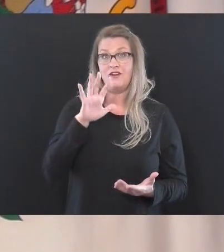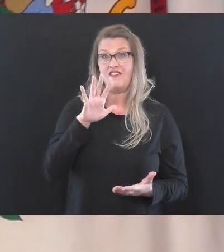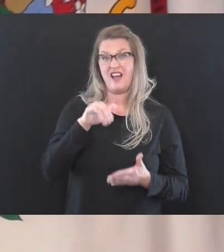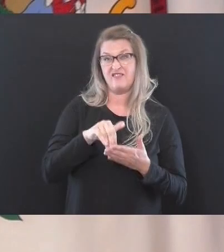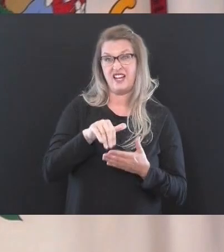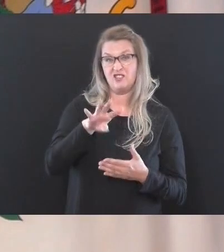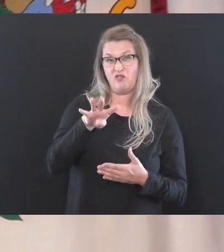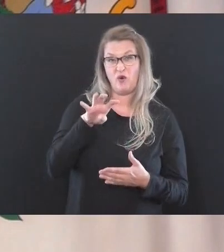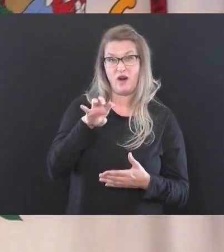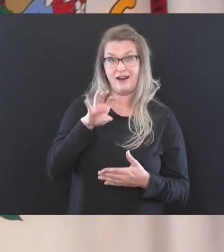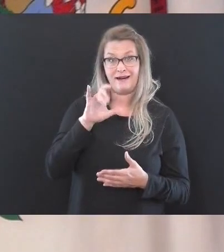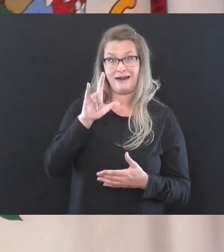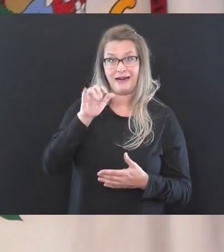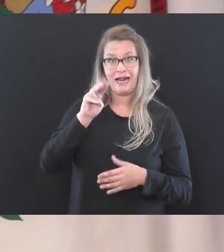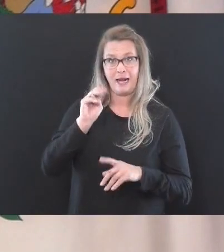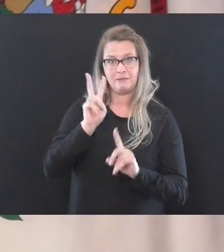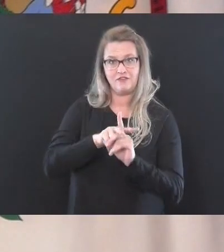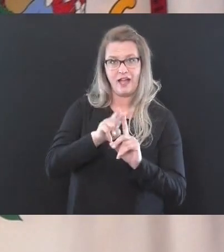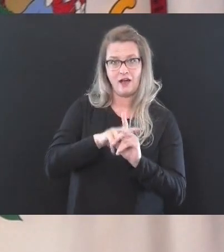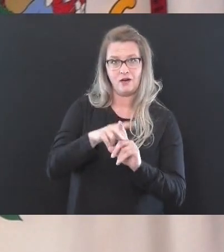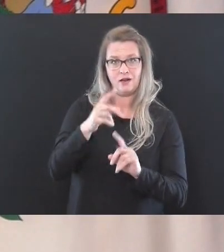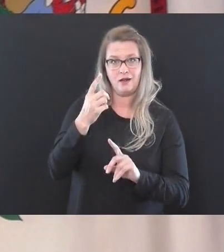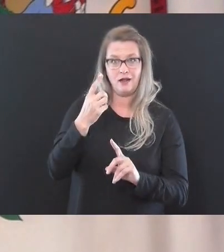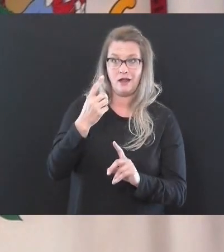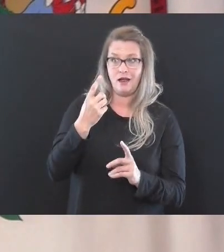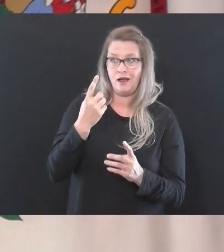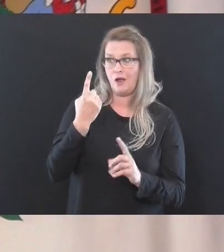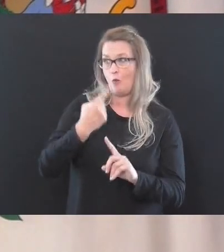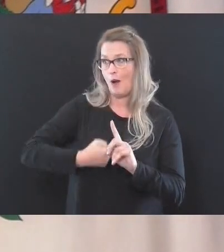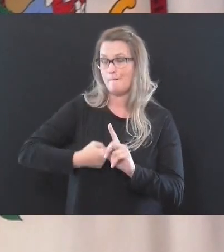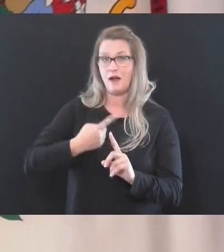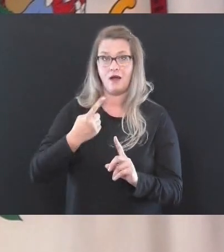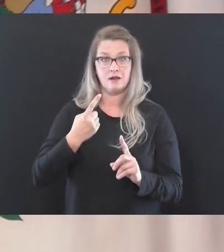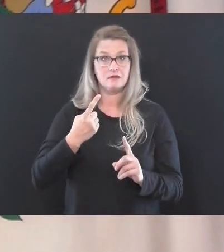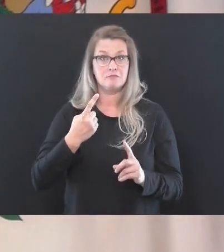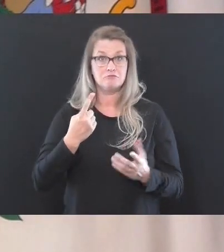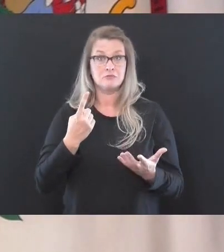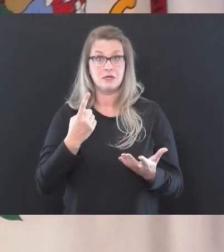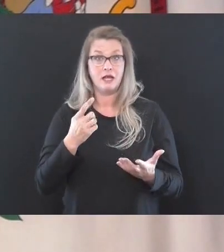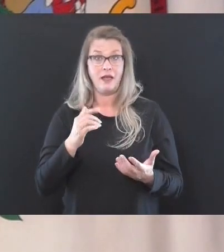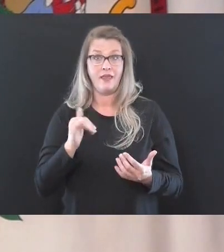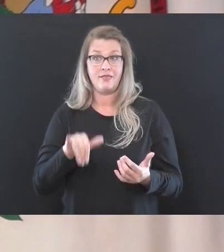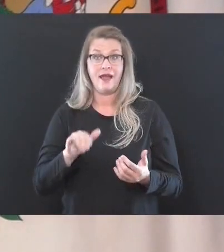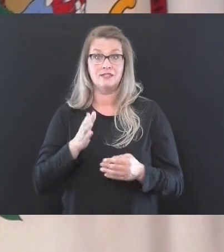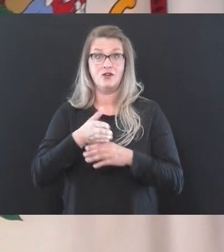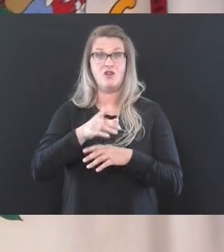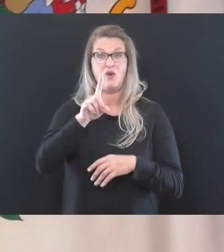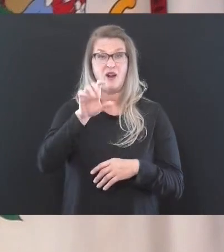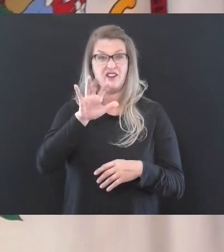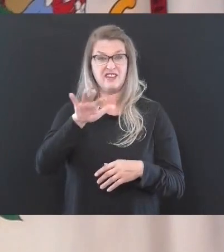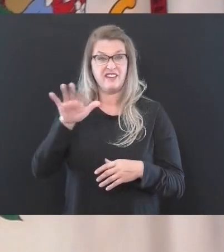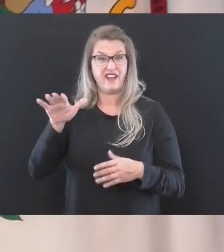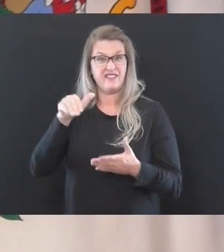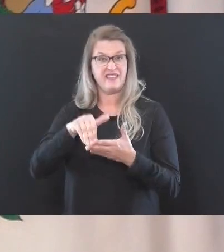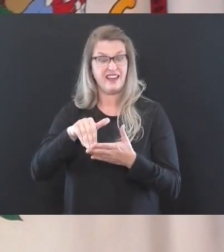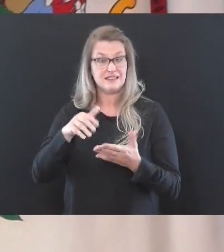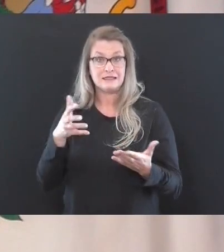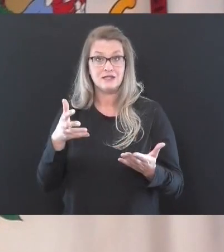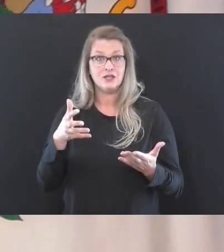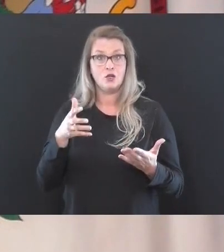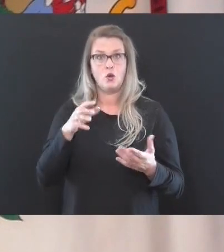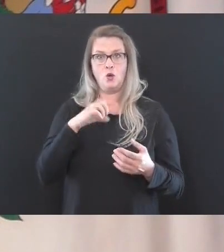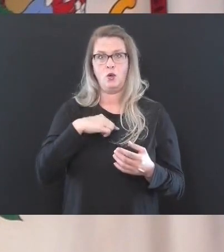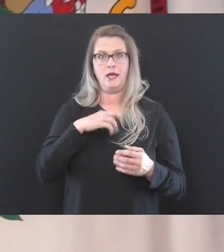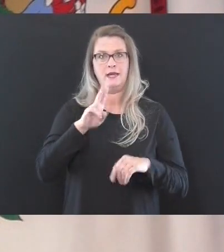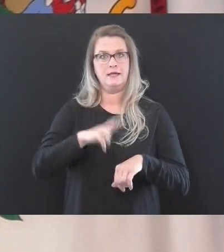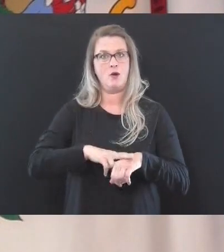claims come in a 30-day month, you're talking about well in excess of 150,000 claims. And in a typical month, we